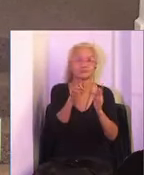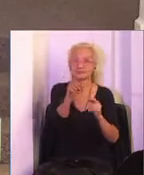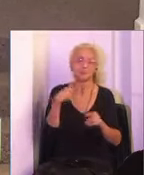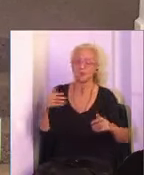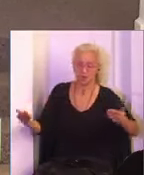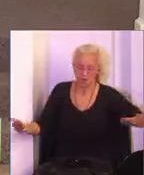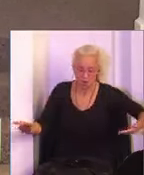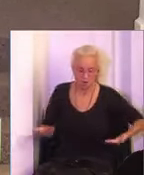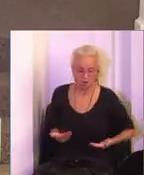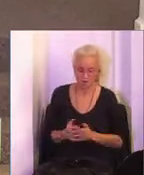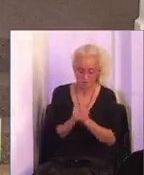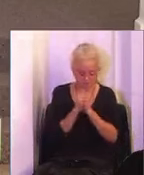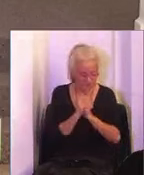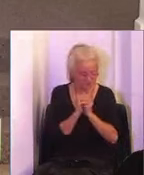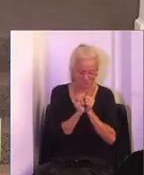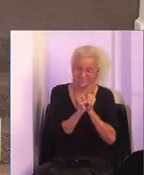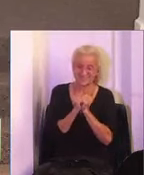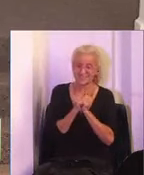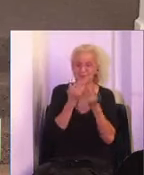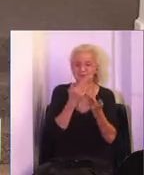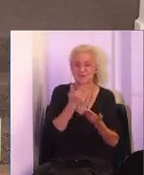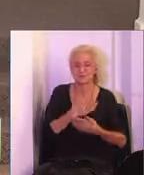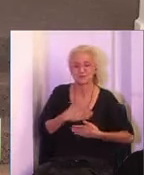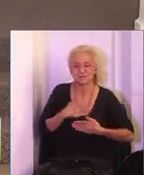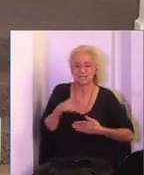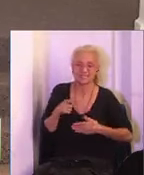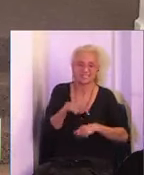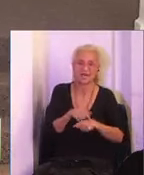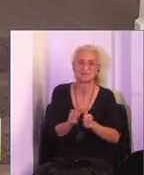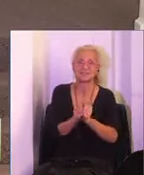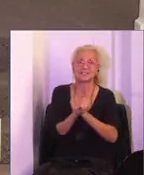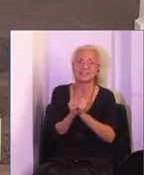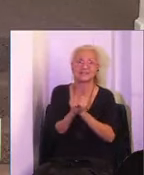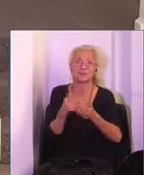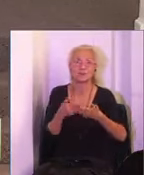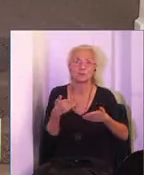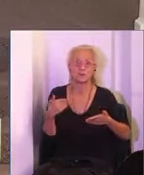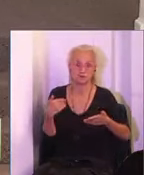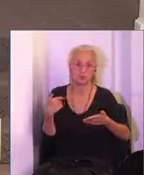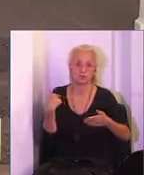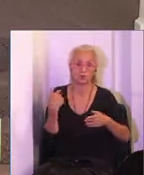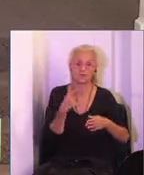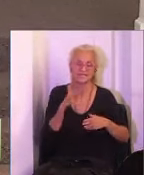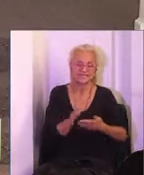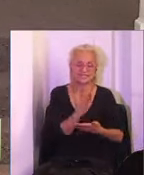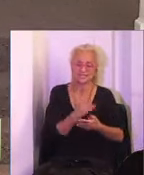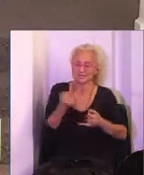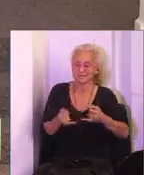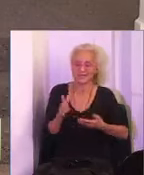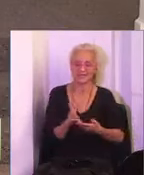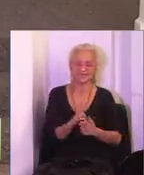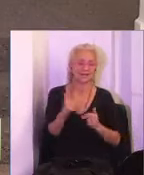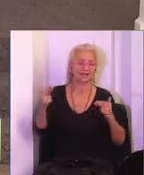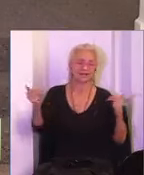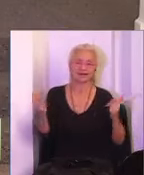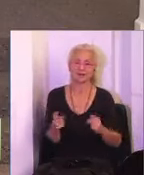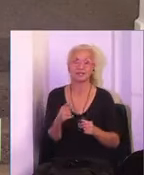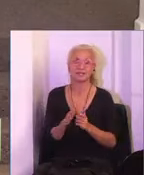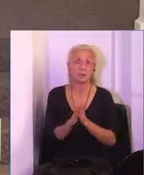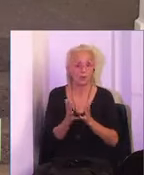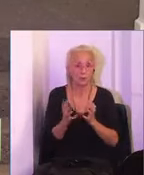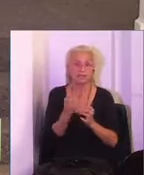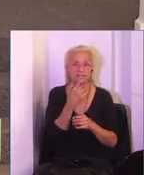the worship together and appreciate this time that we have together. Before we sing our last song and pray the benediction, we do want